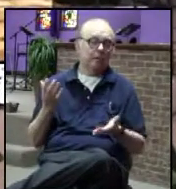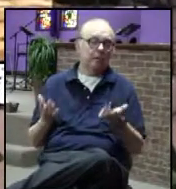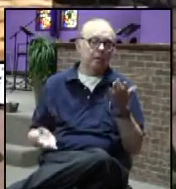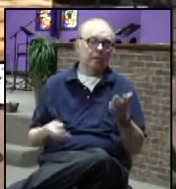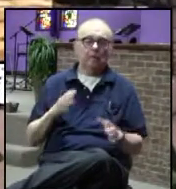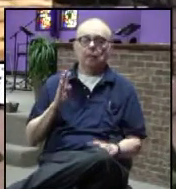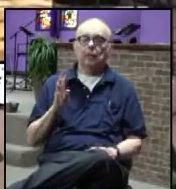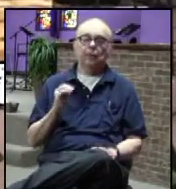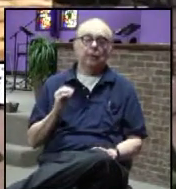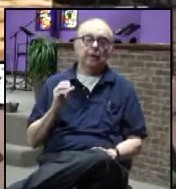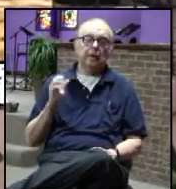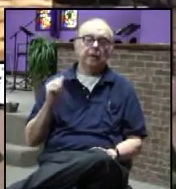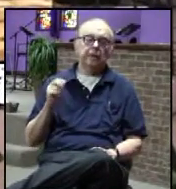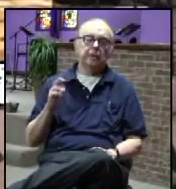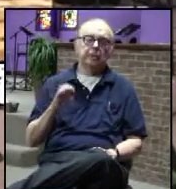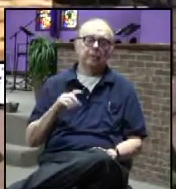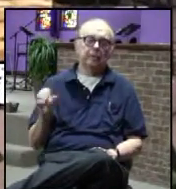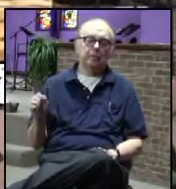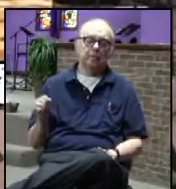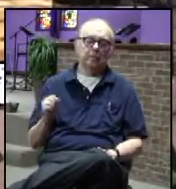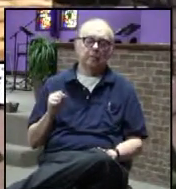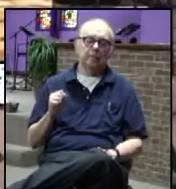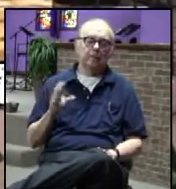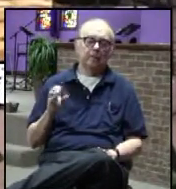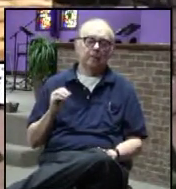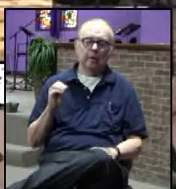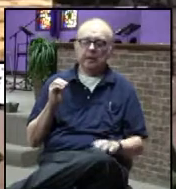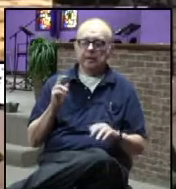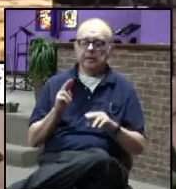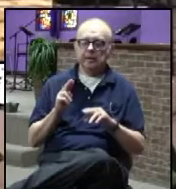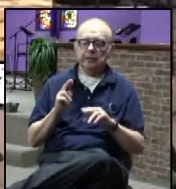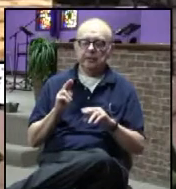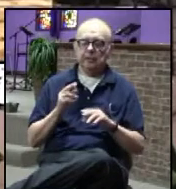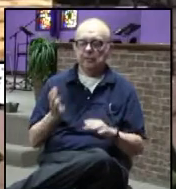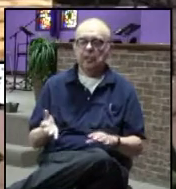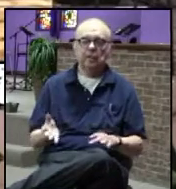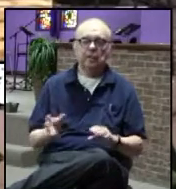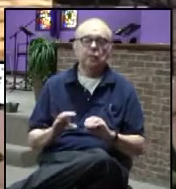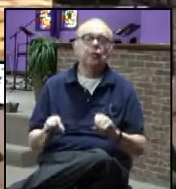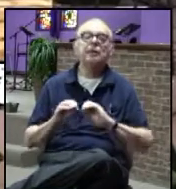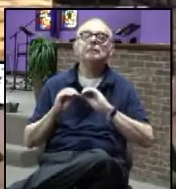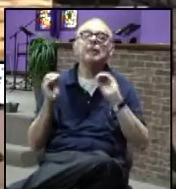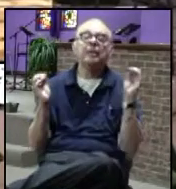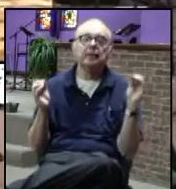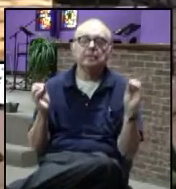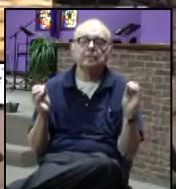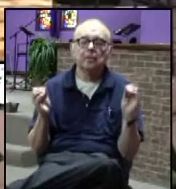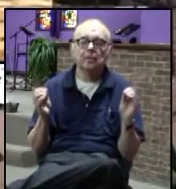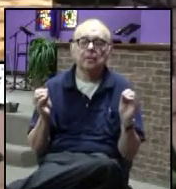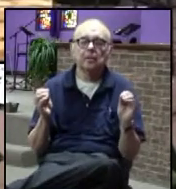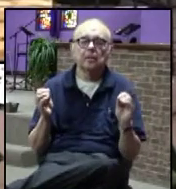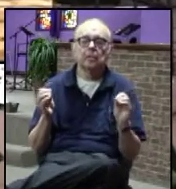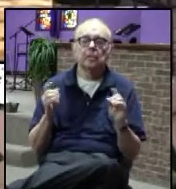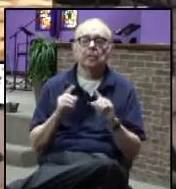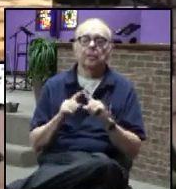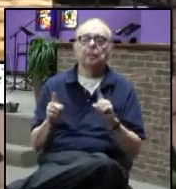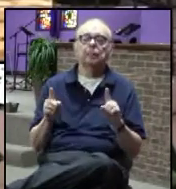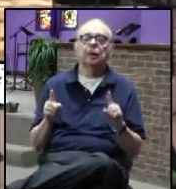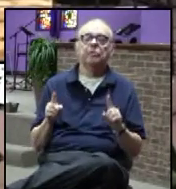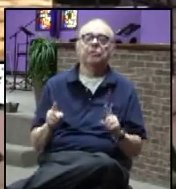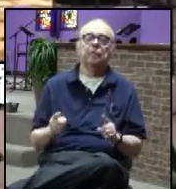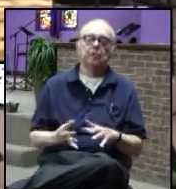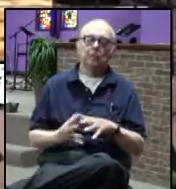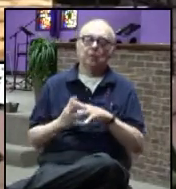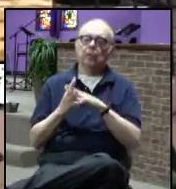40 acres. And that 40 acres was sitting there doing nothing but